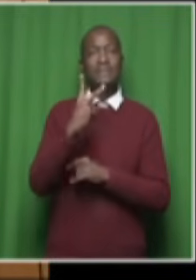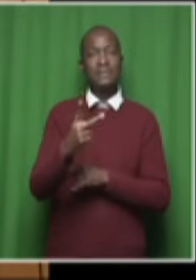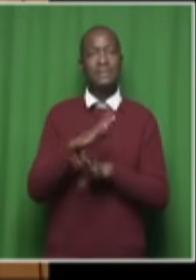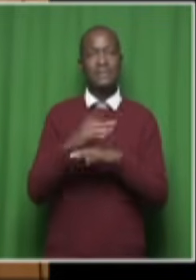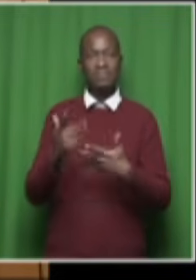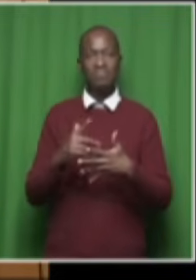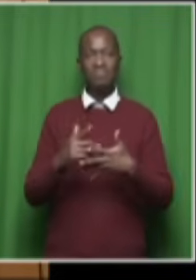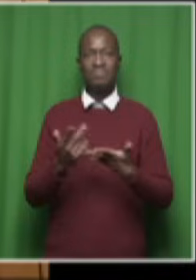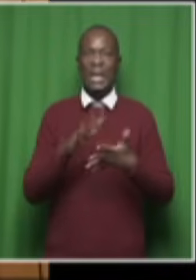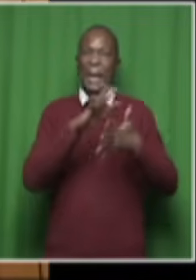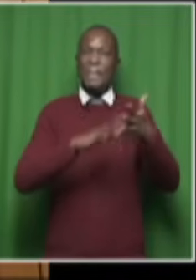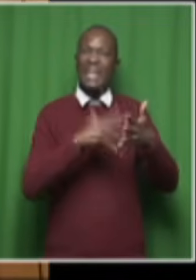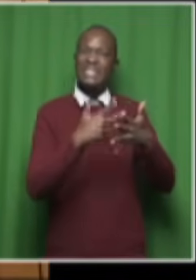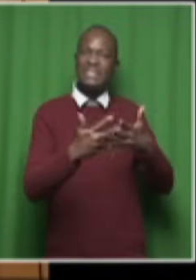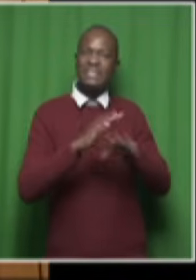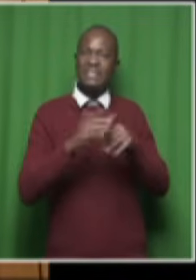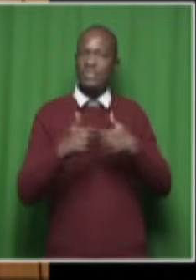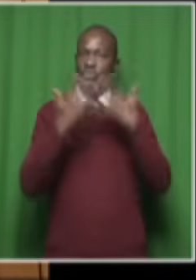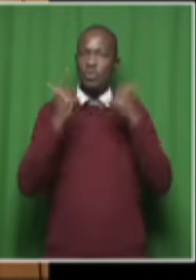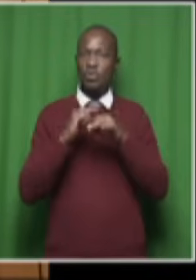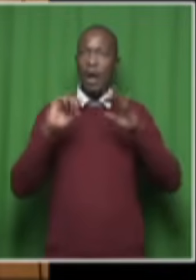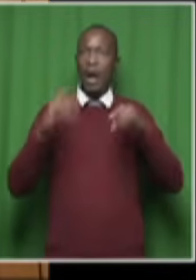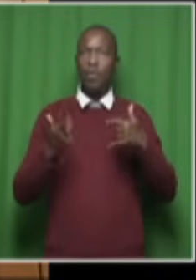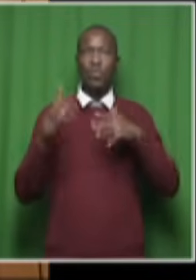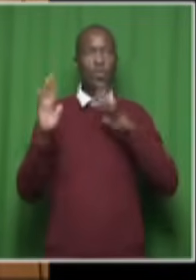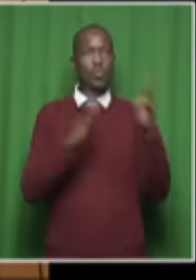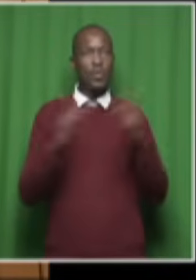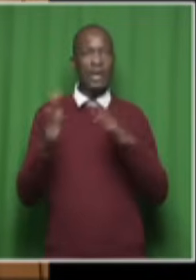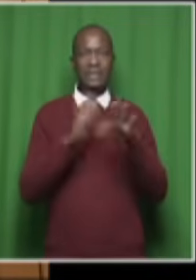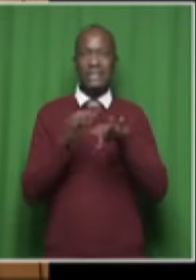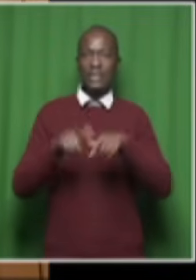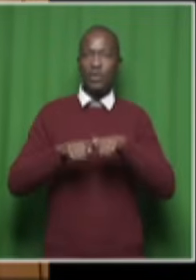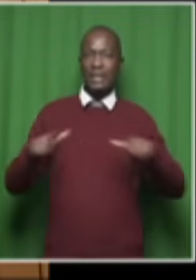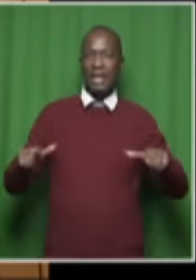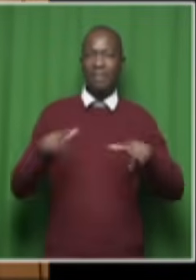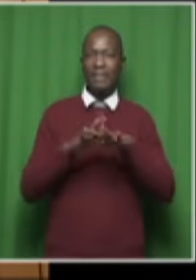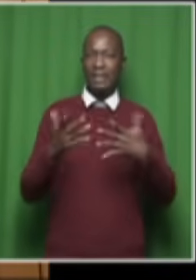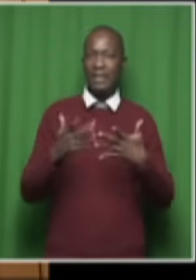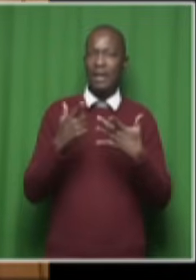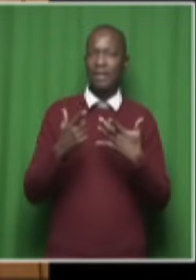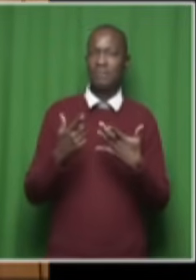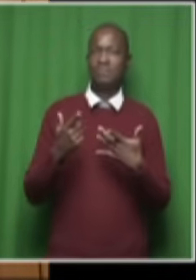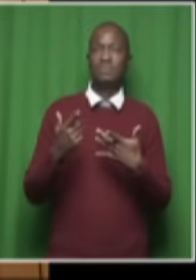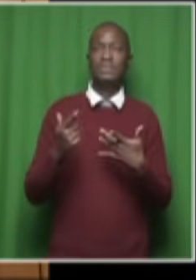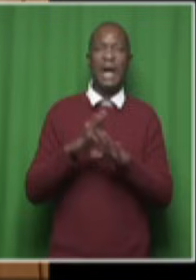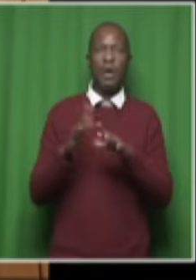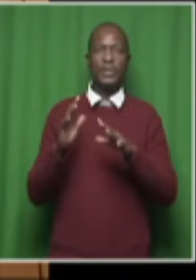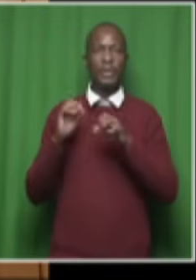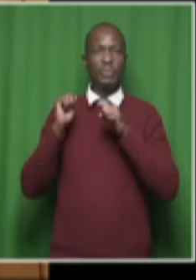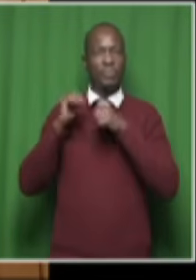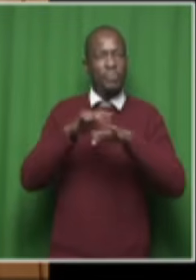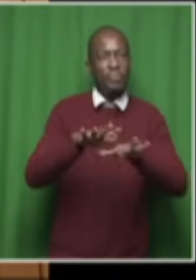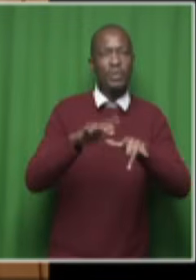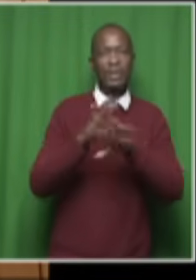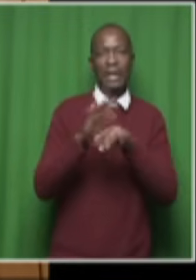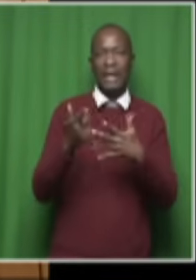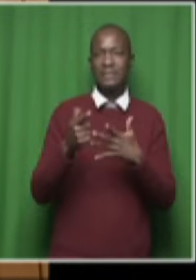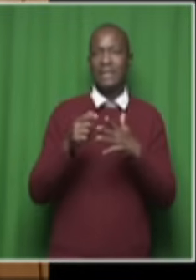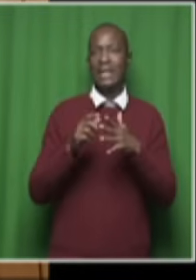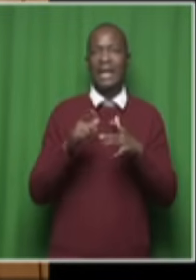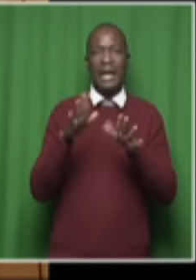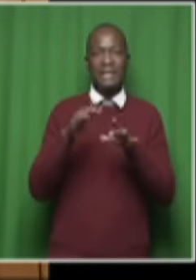that you are not used to in terms of how the winds at those levels of the jet stream how they blow, the strength and the